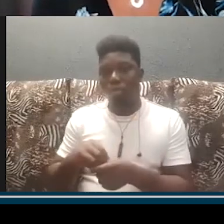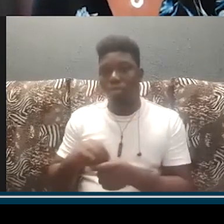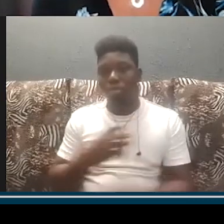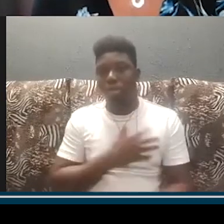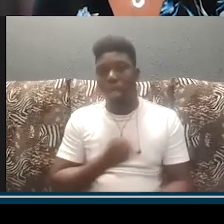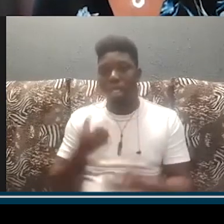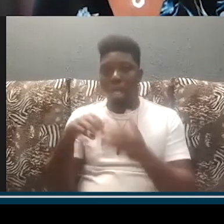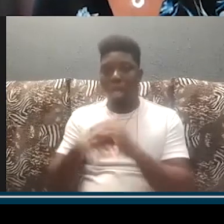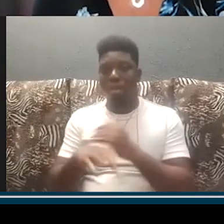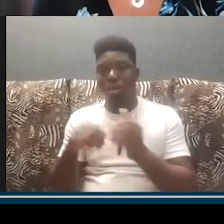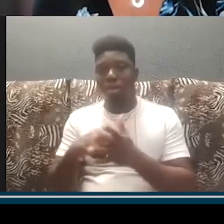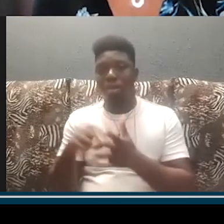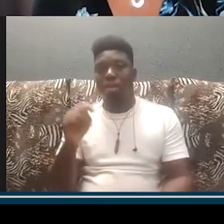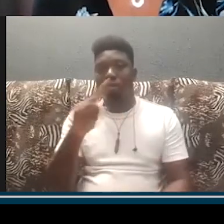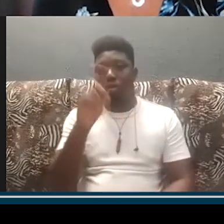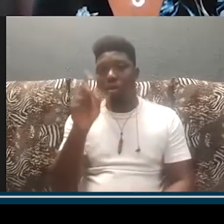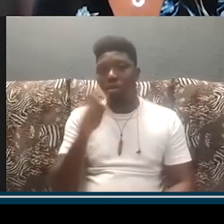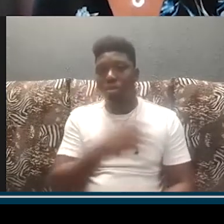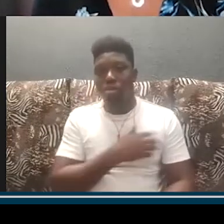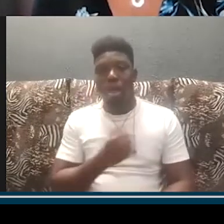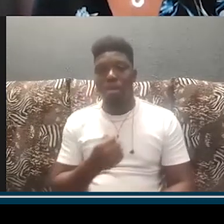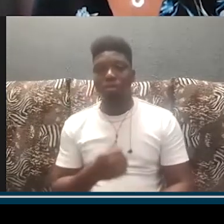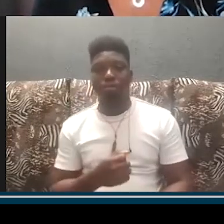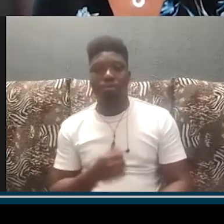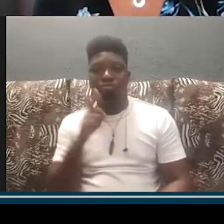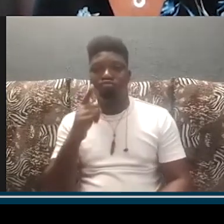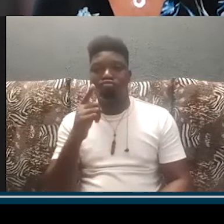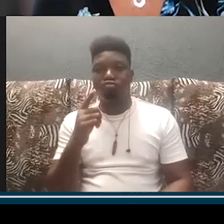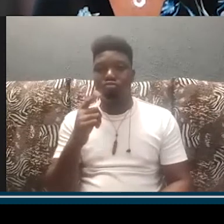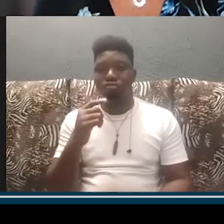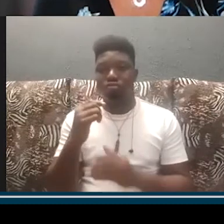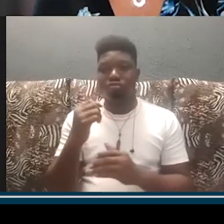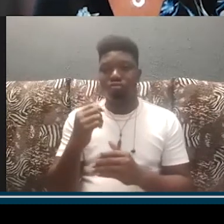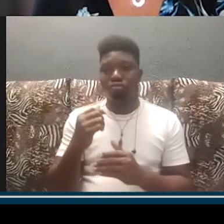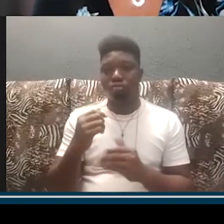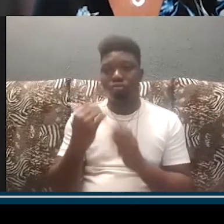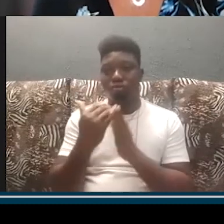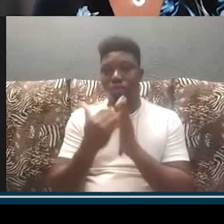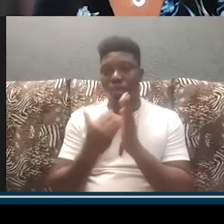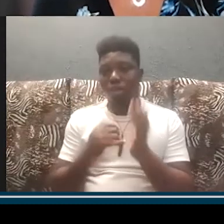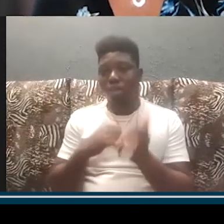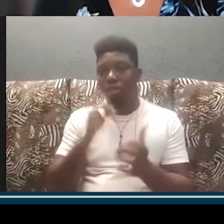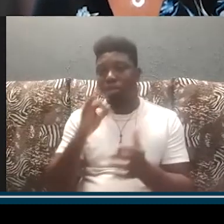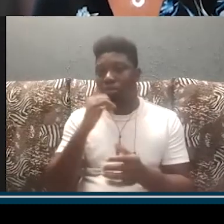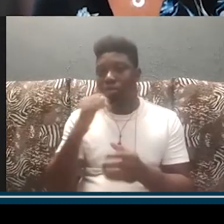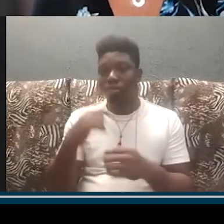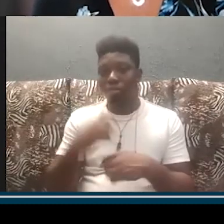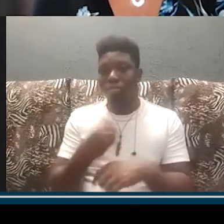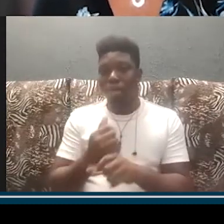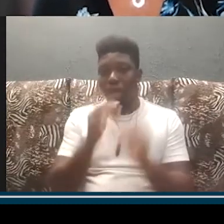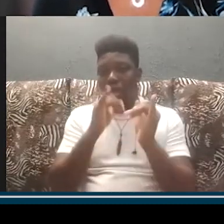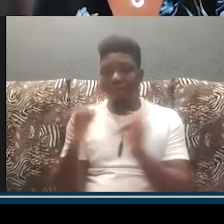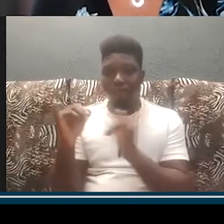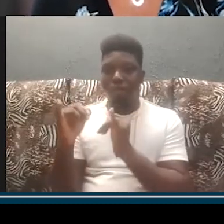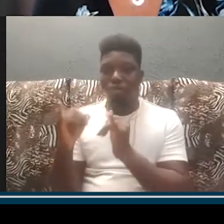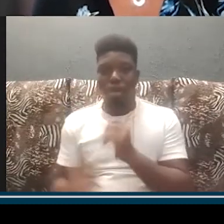and Neely mentioned this earlier, it's not only about making that individual's life better,